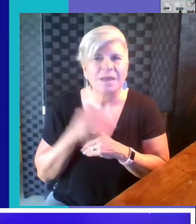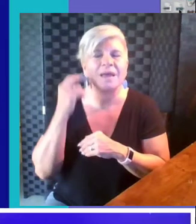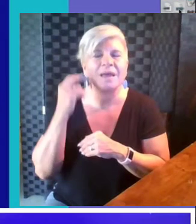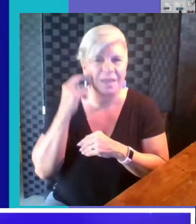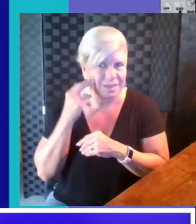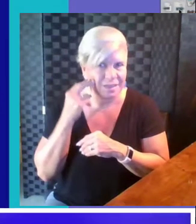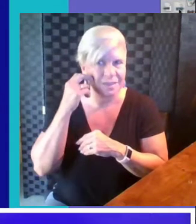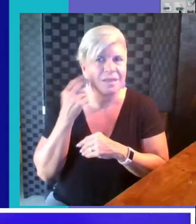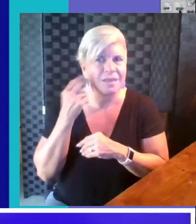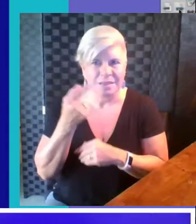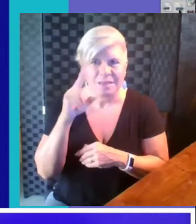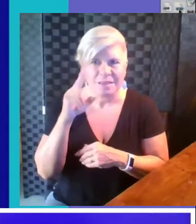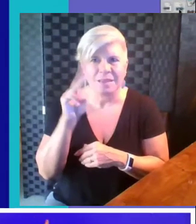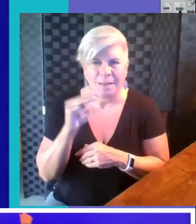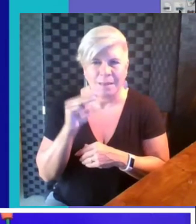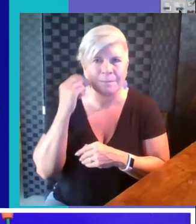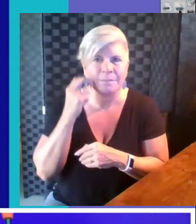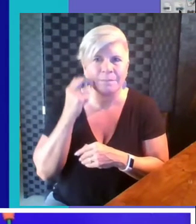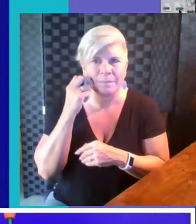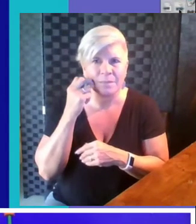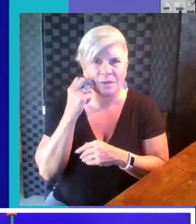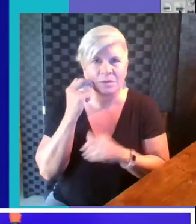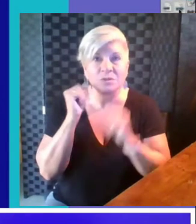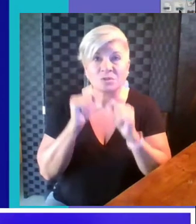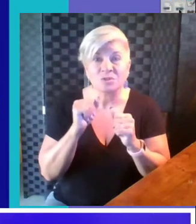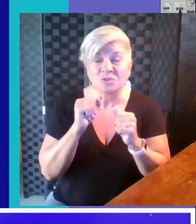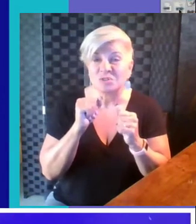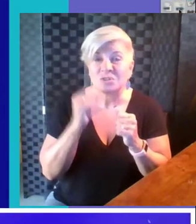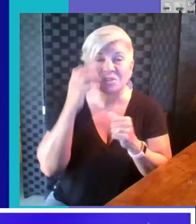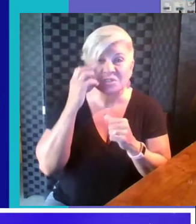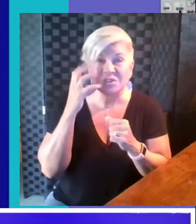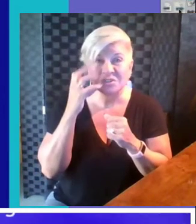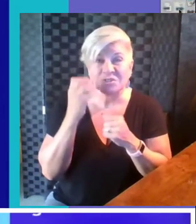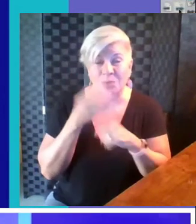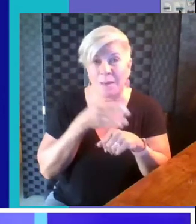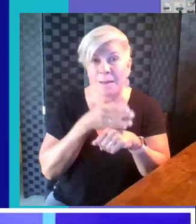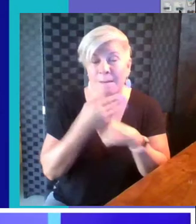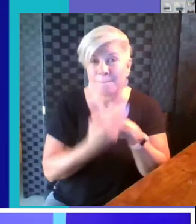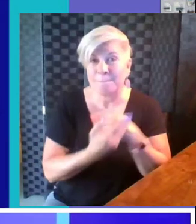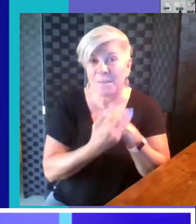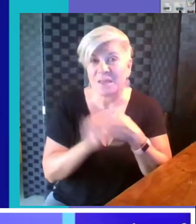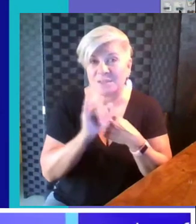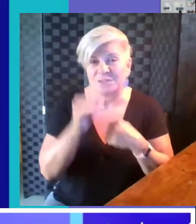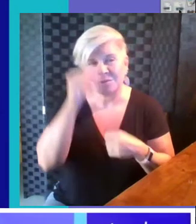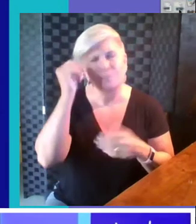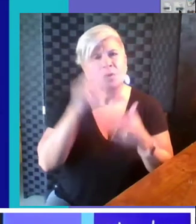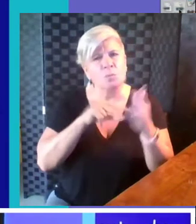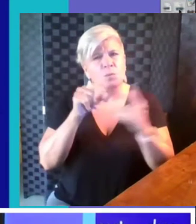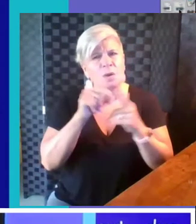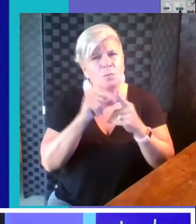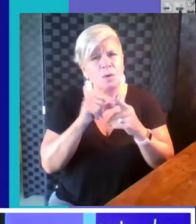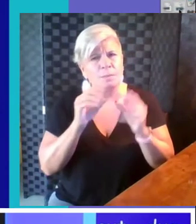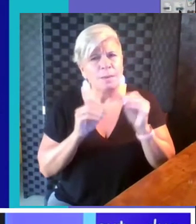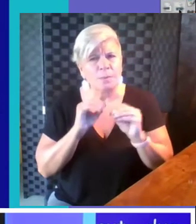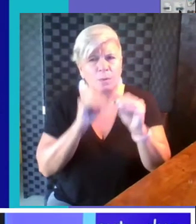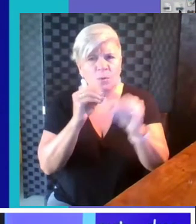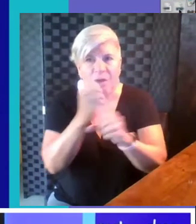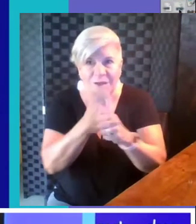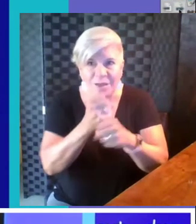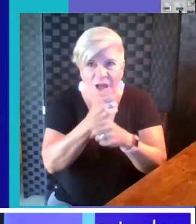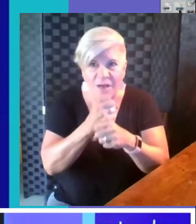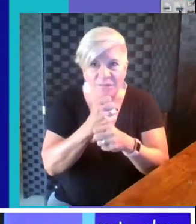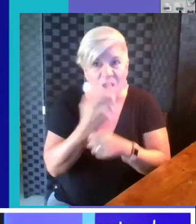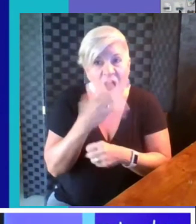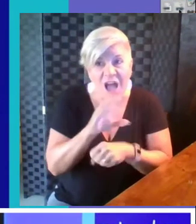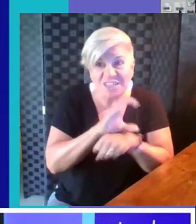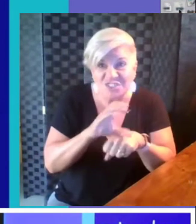I'm thinking gum. You could chew a bun too, couldn't you? Read a word that is where you might put coffee or